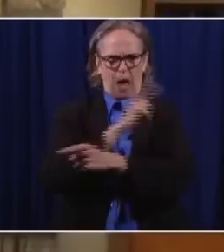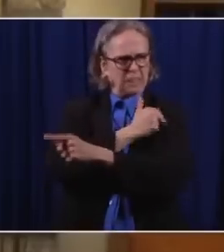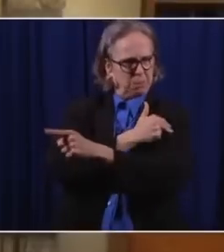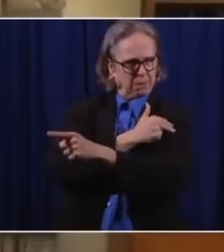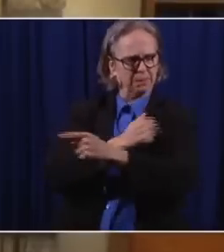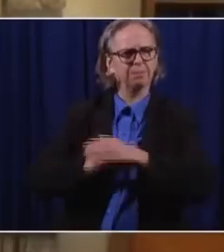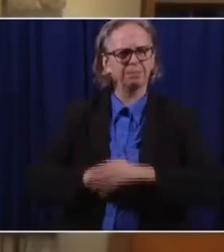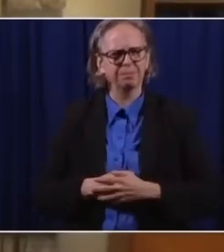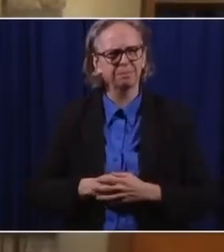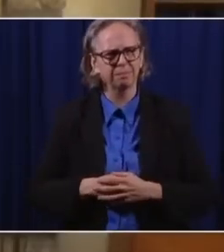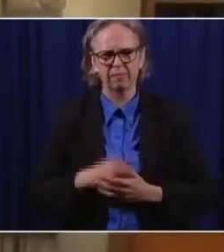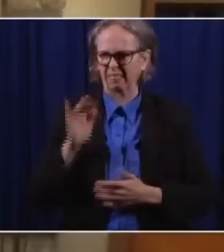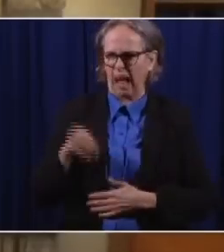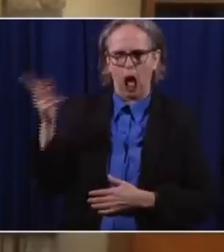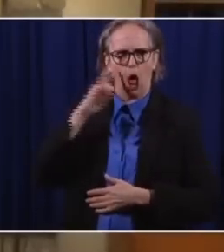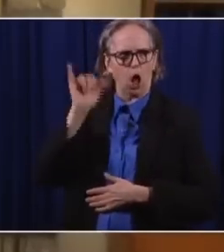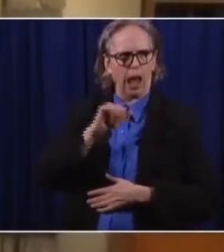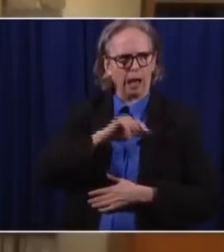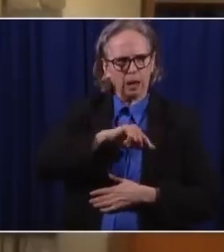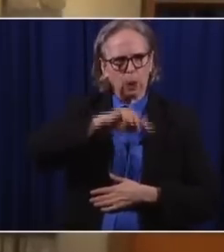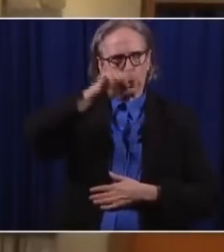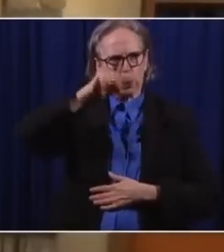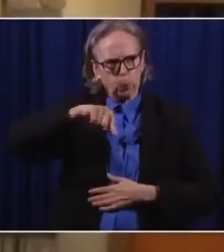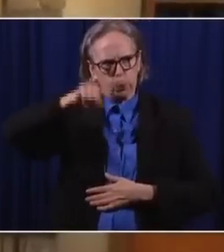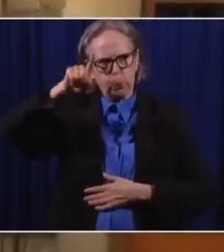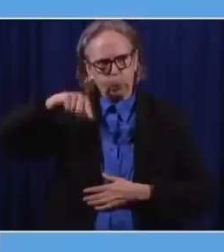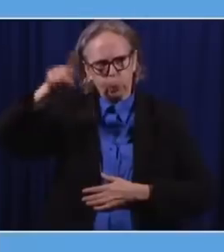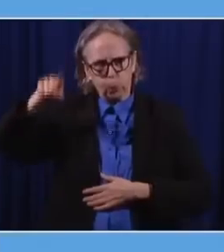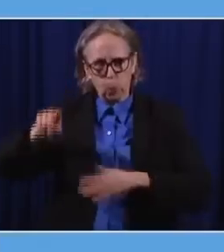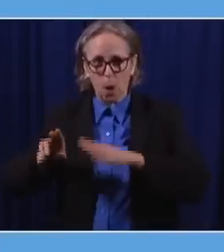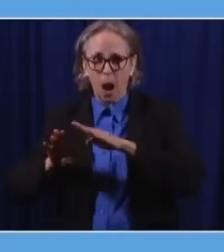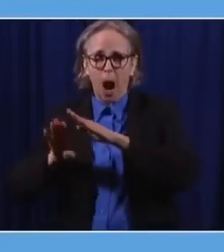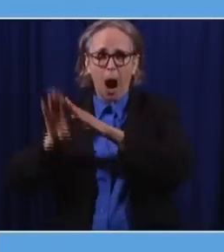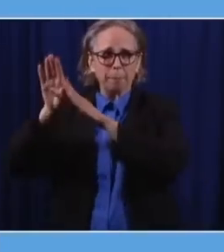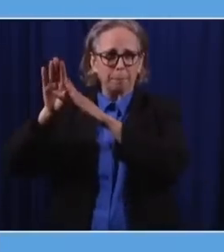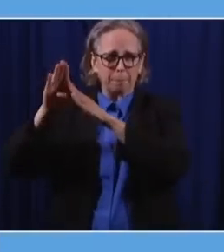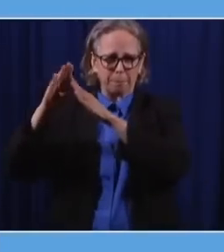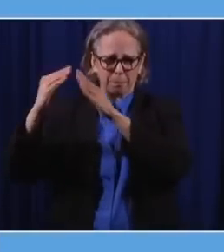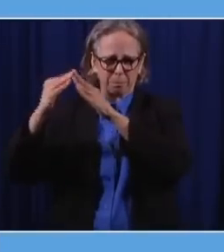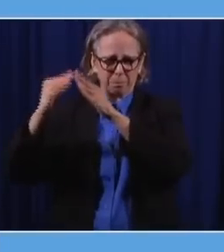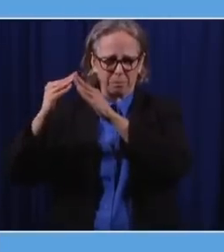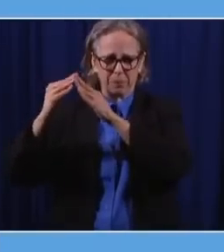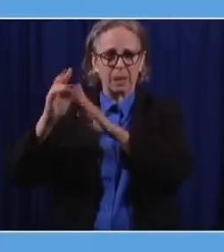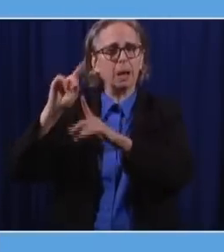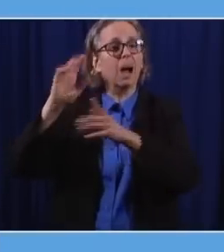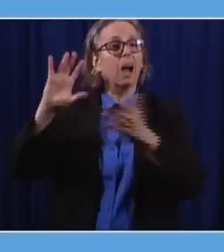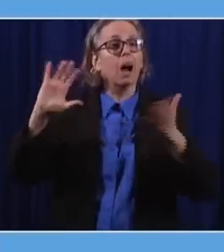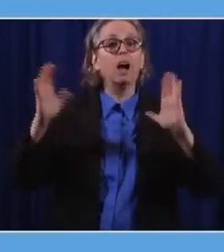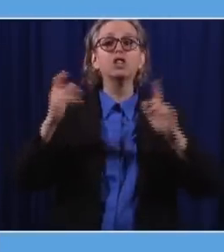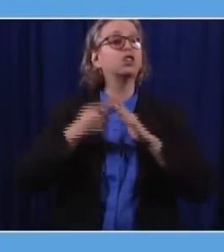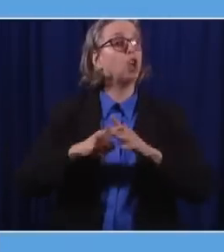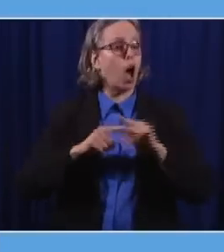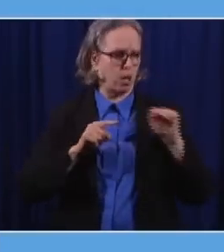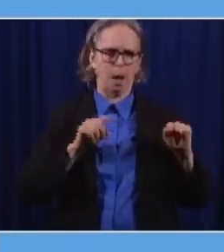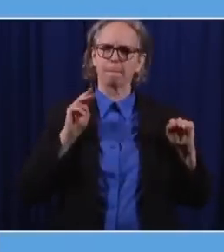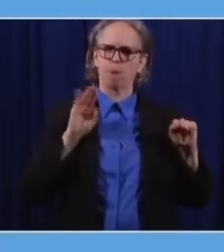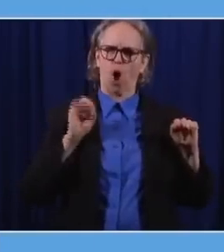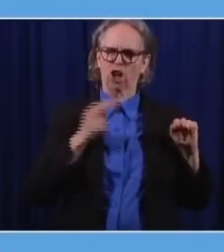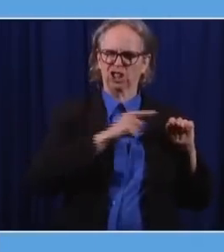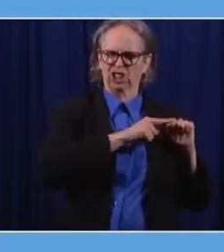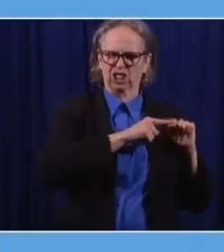Look at this slide, and this gives it from a historical point of view. This goes back to March. So you'll see over